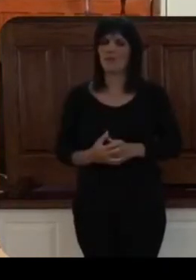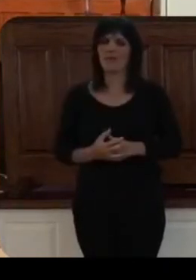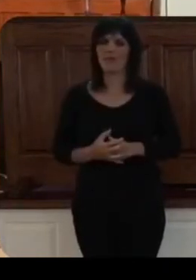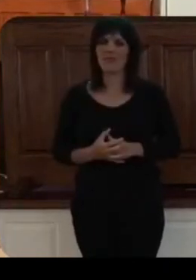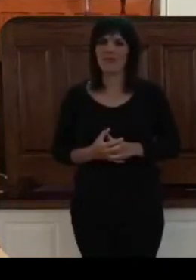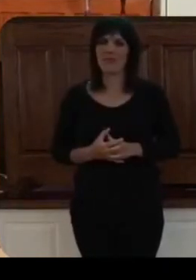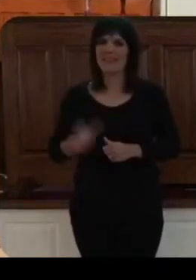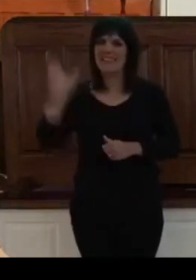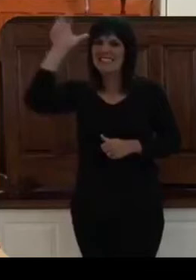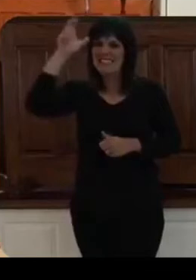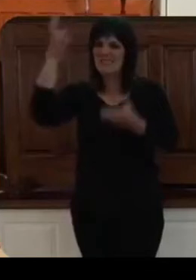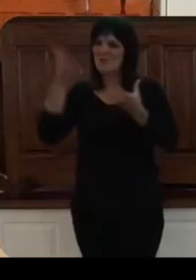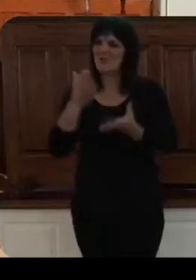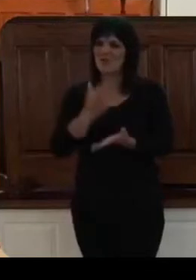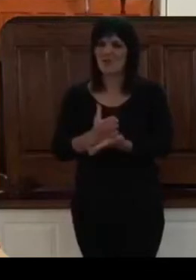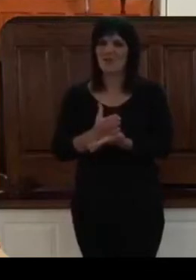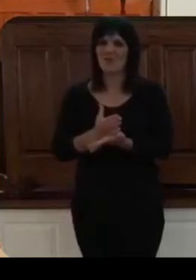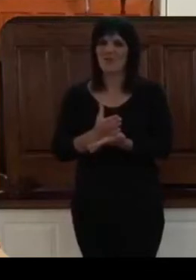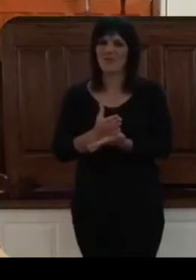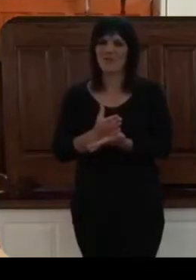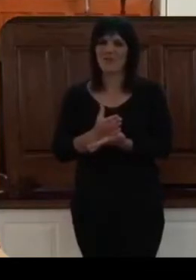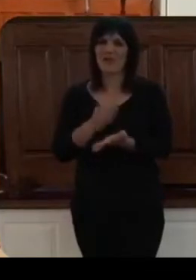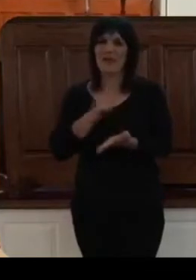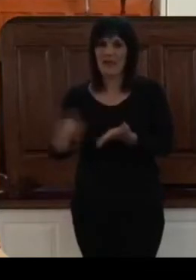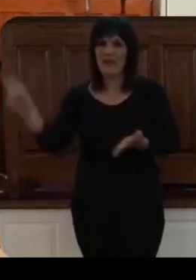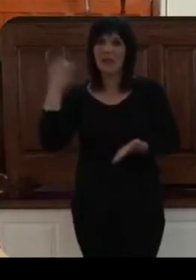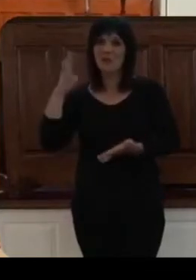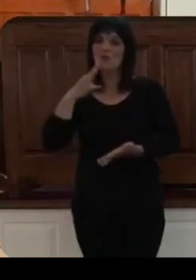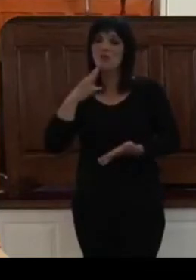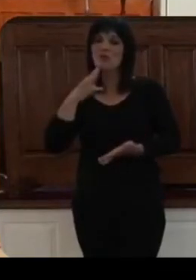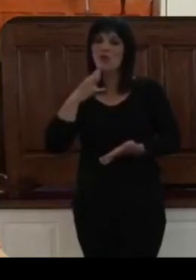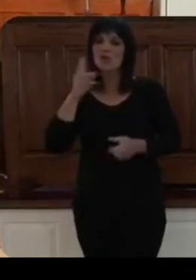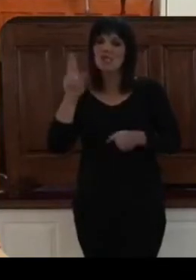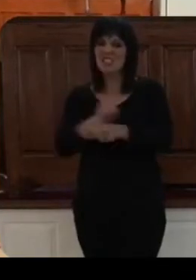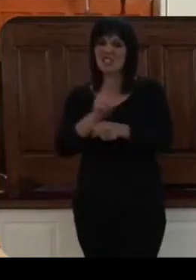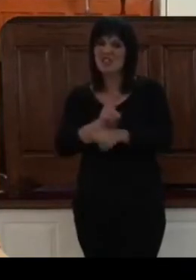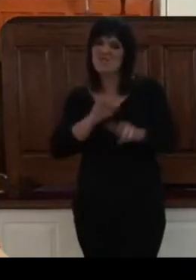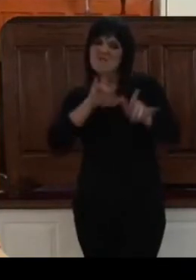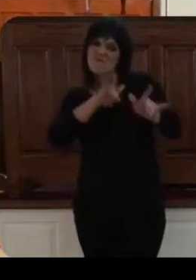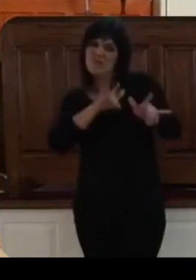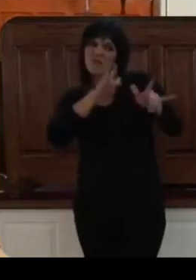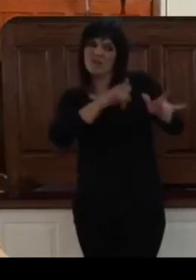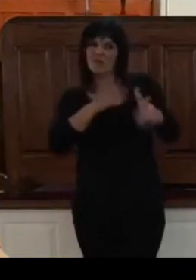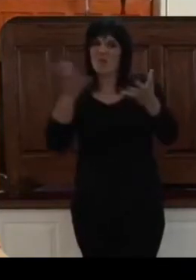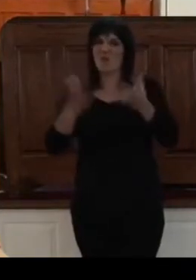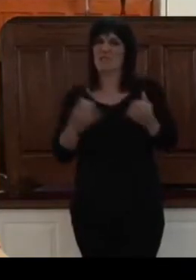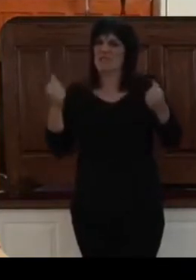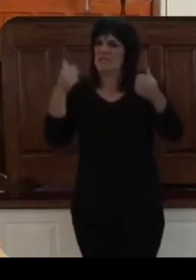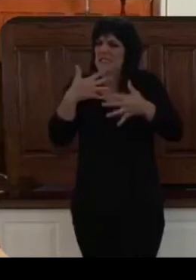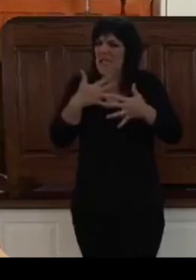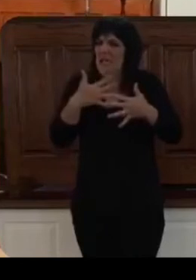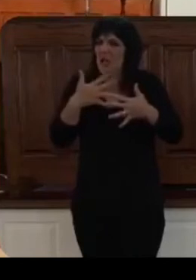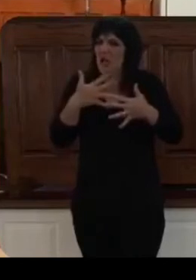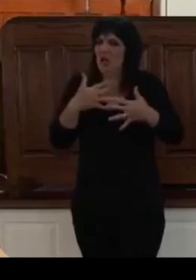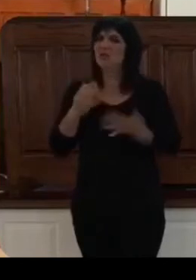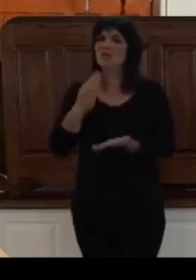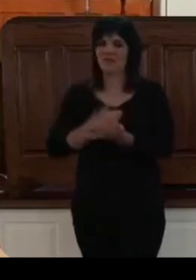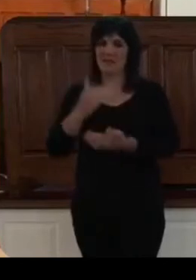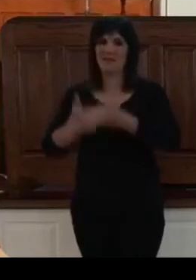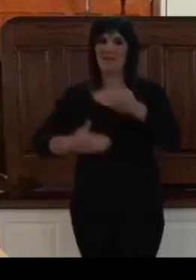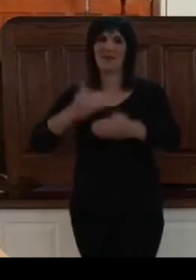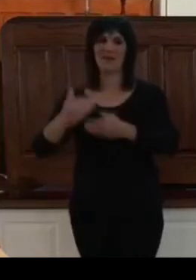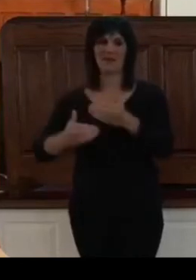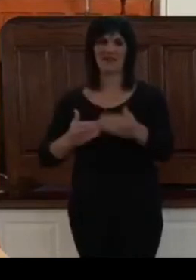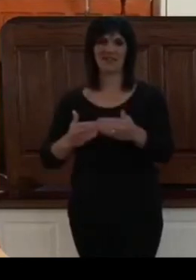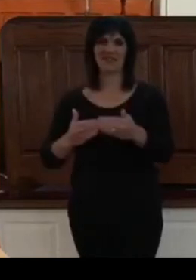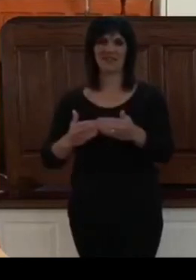out to stop us. We talked about last week the fact he uses persecution. He tries to scare us out of our progress. Today we're going to